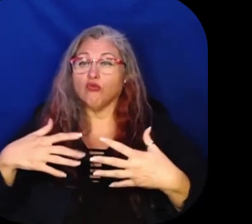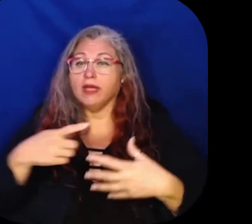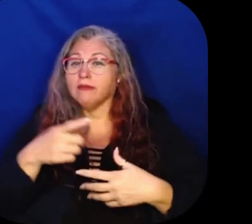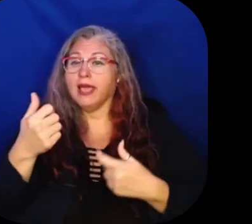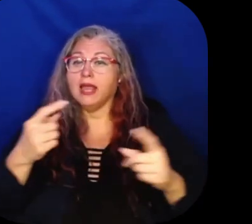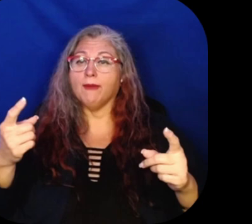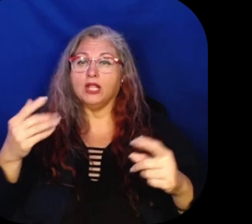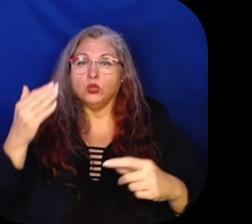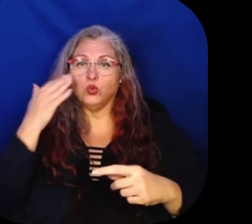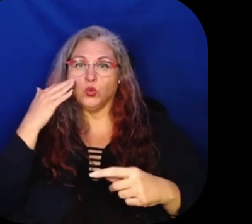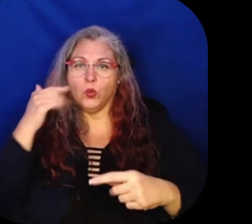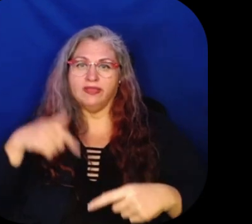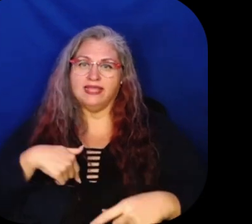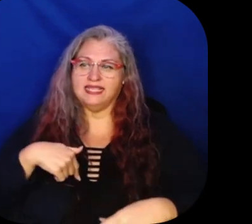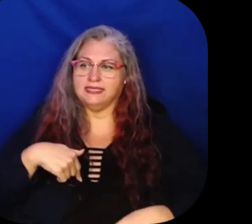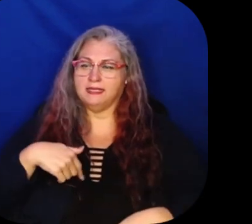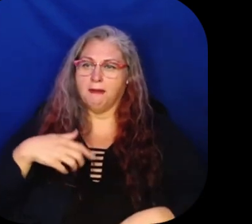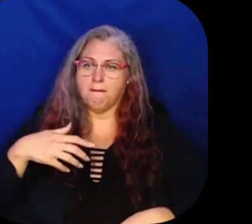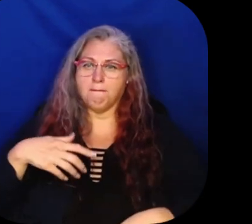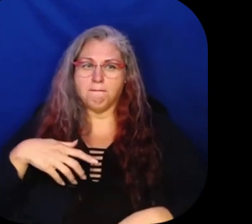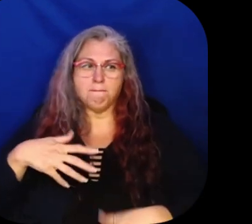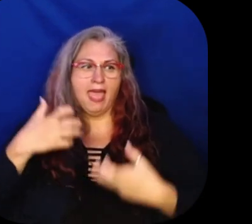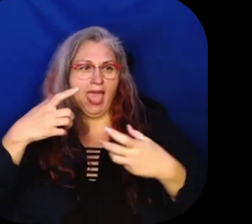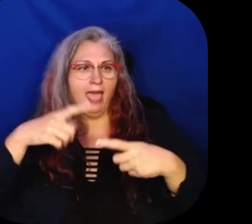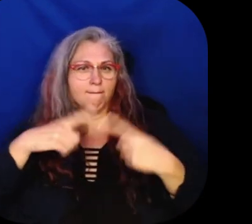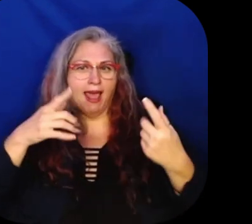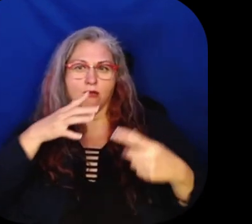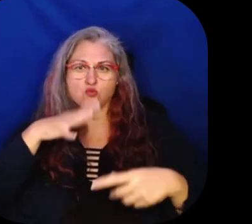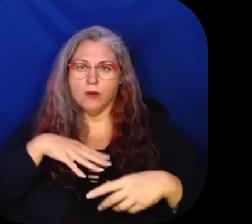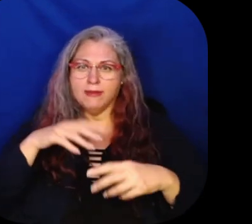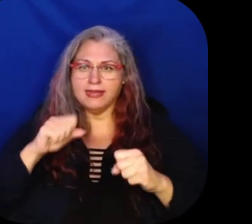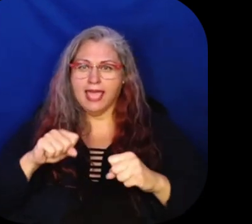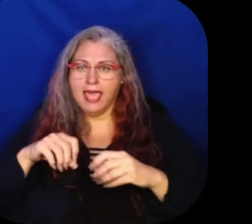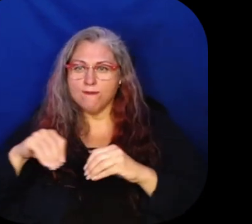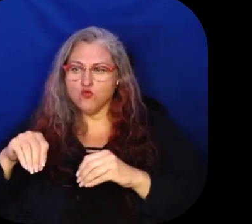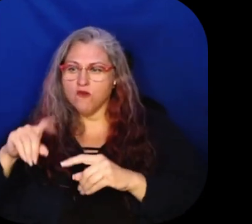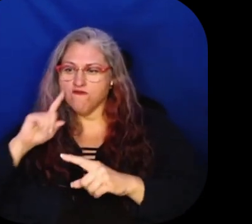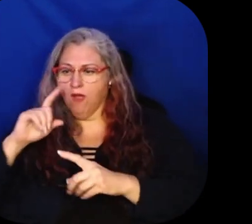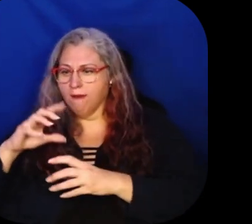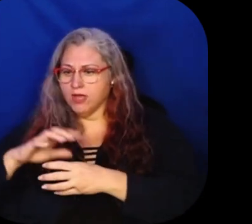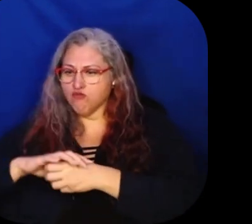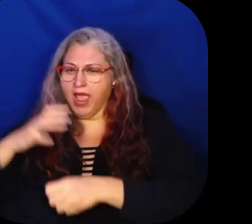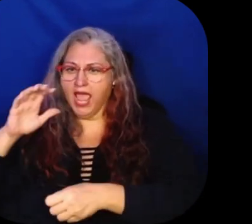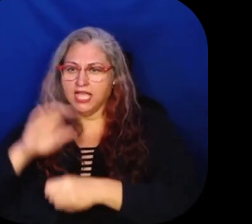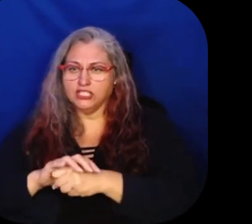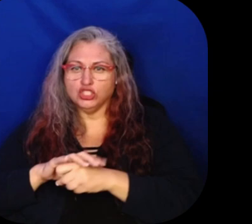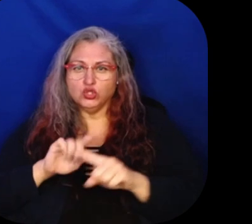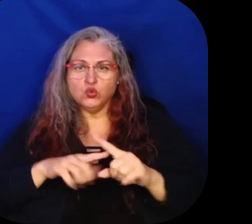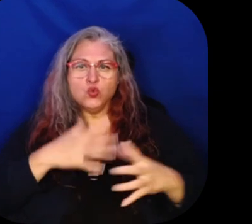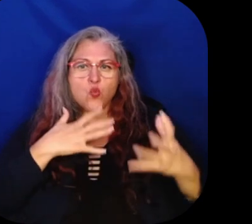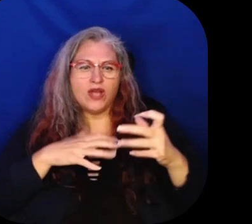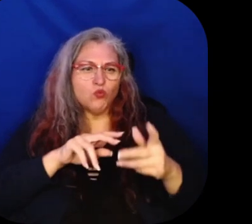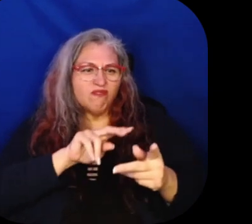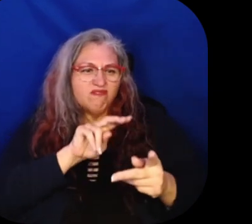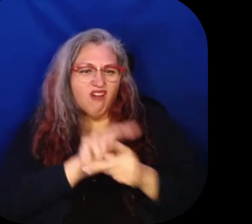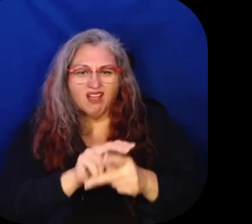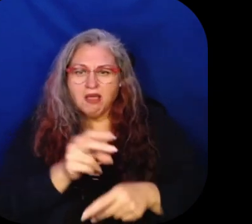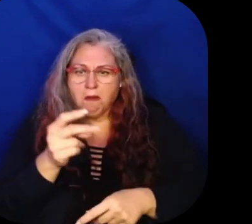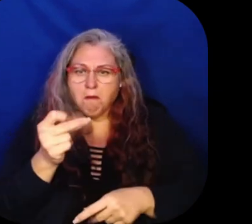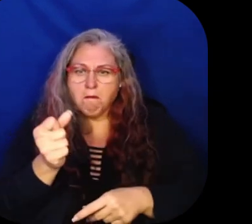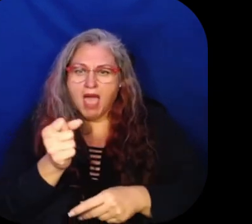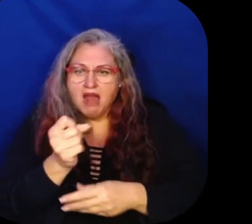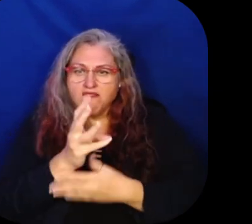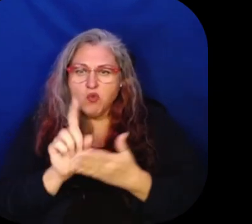this mad black woman can move from rage to wanting to fuck in a matter of hours.